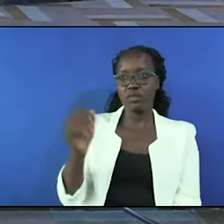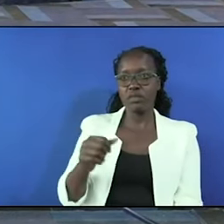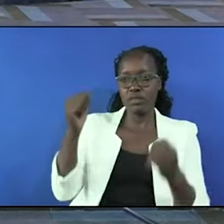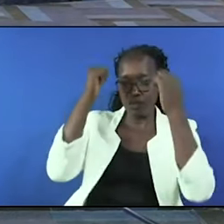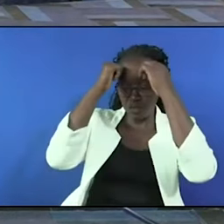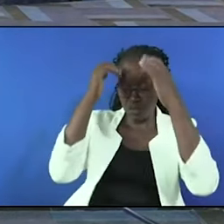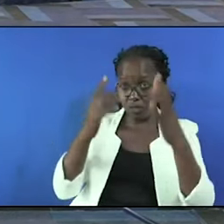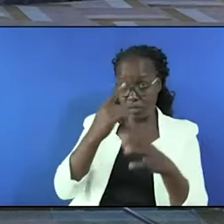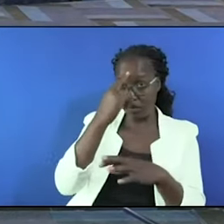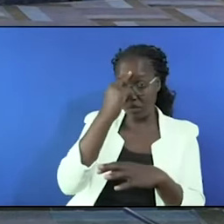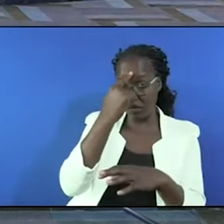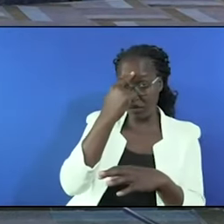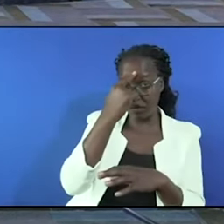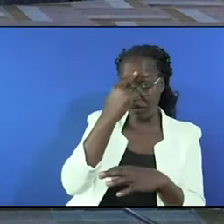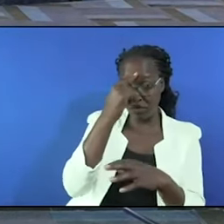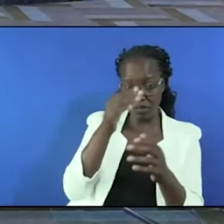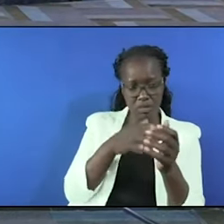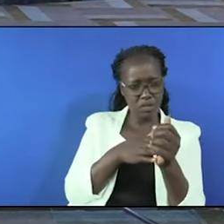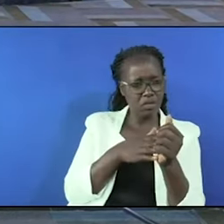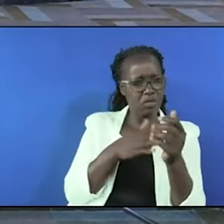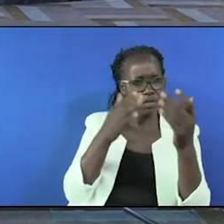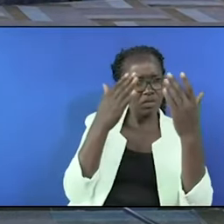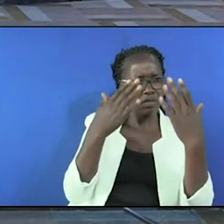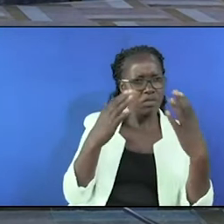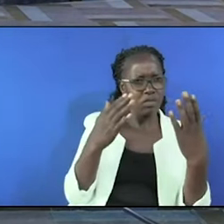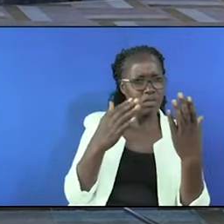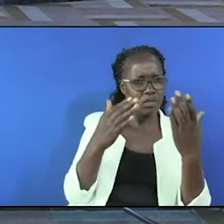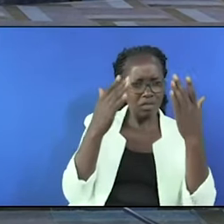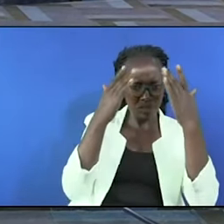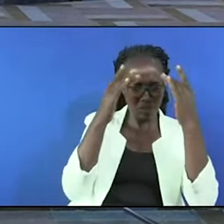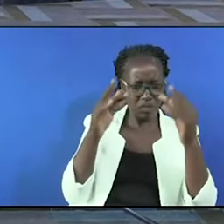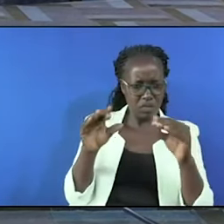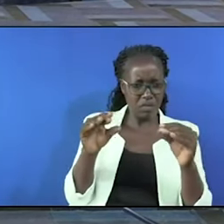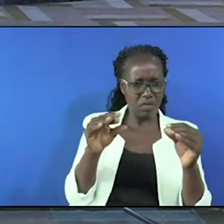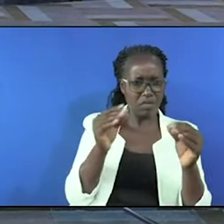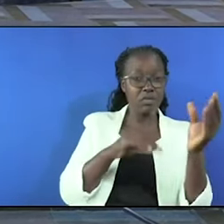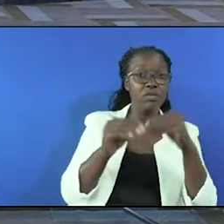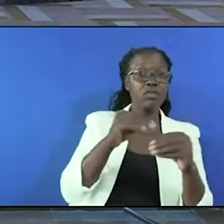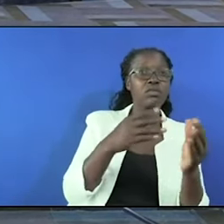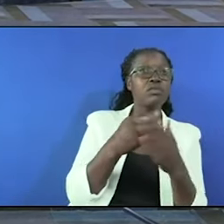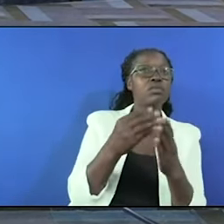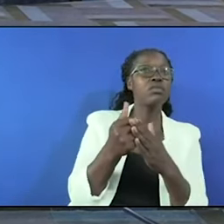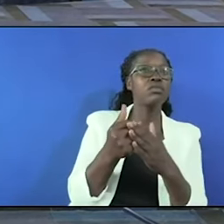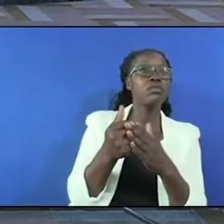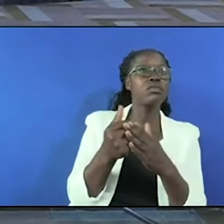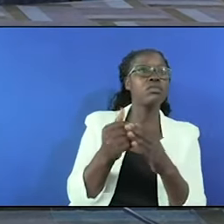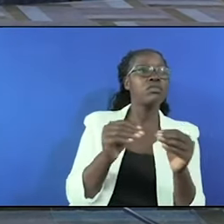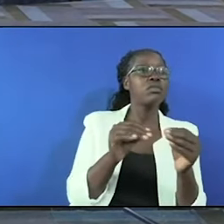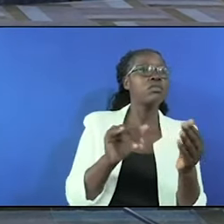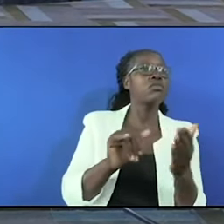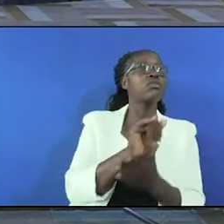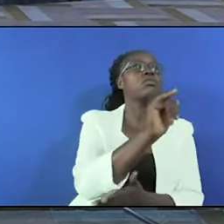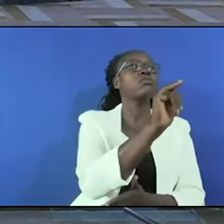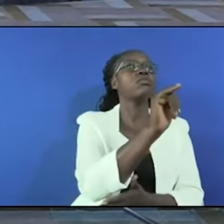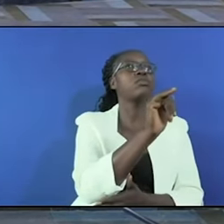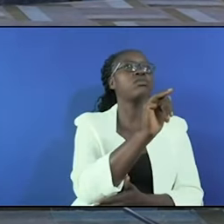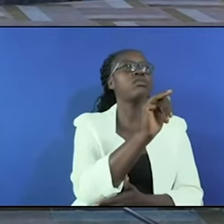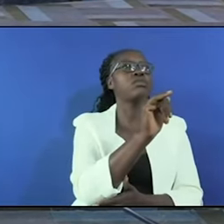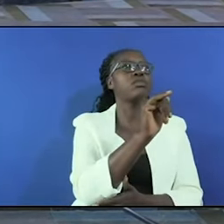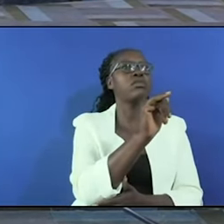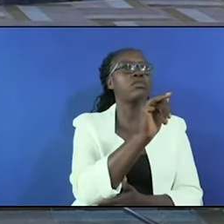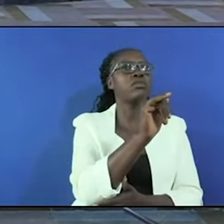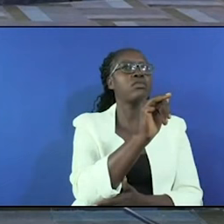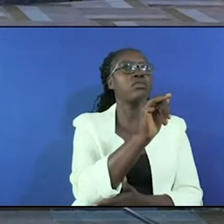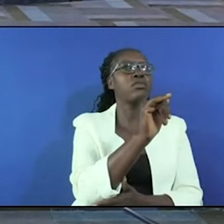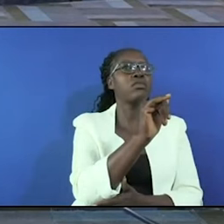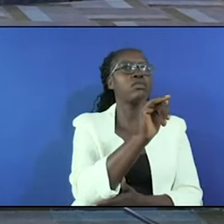students in India. You guys decided to put money together and you put me in a plane. And they put